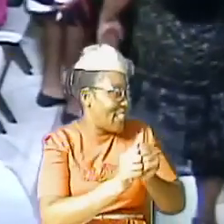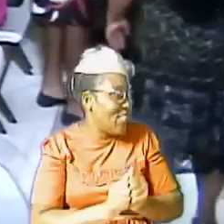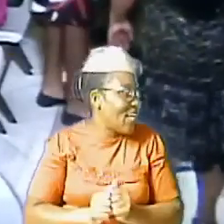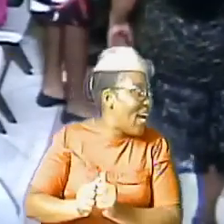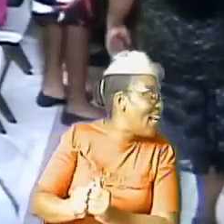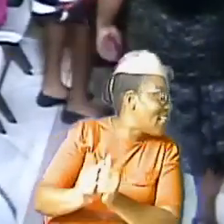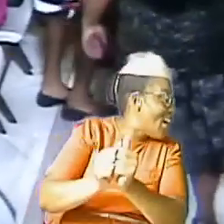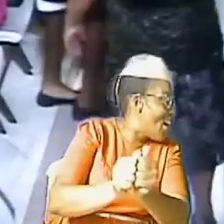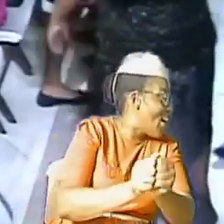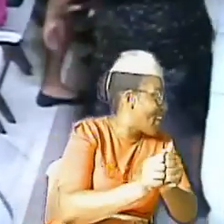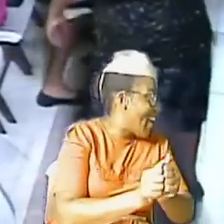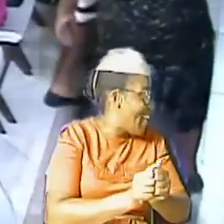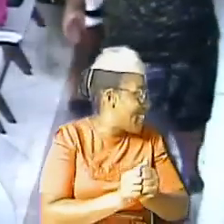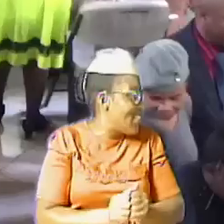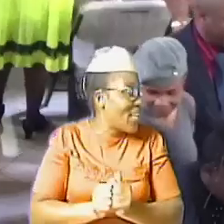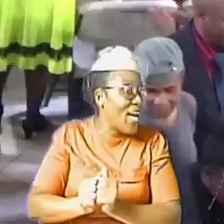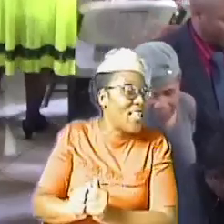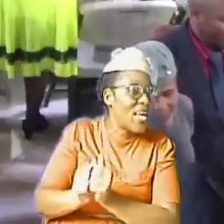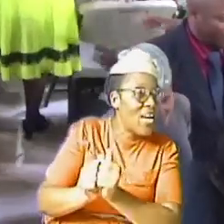Lord.